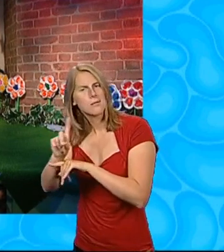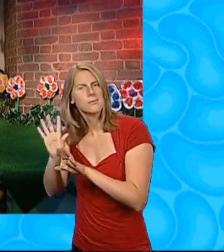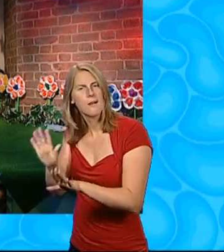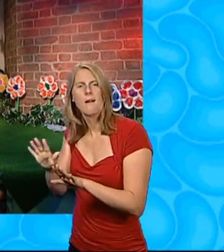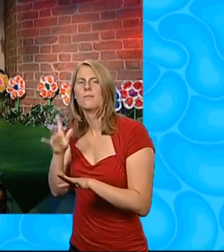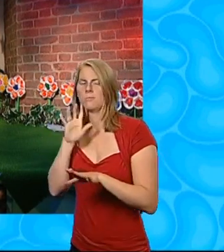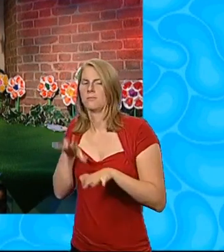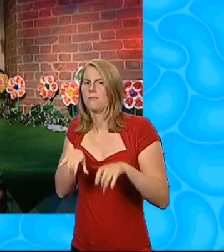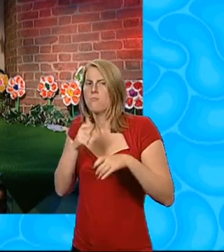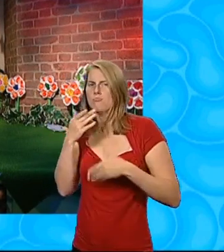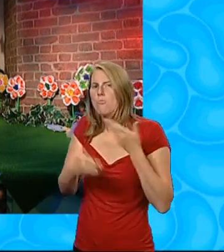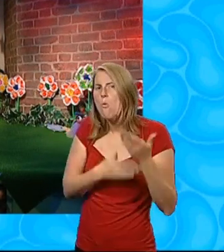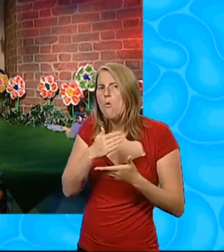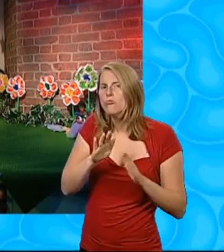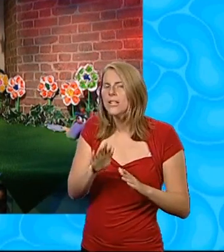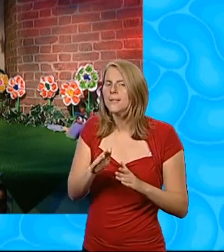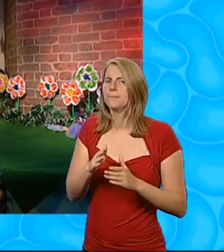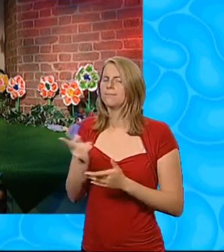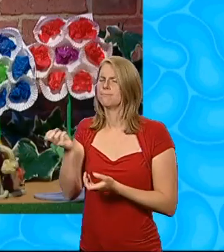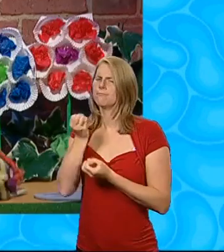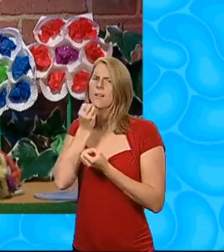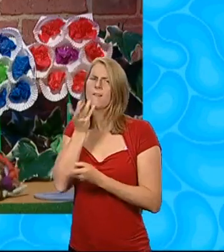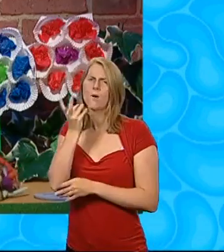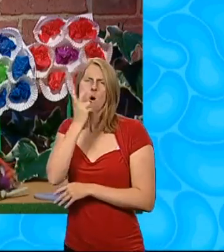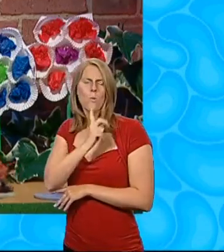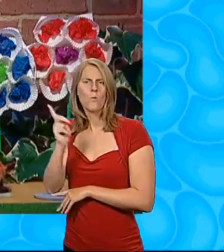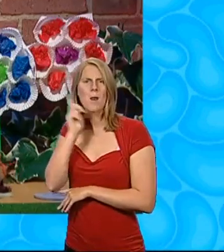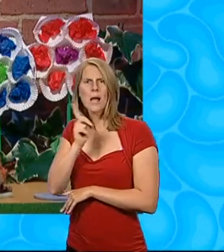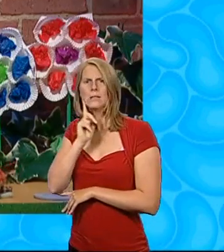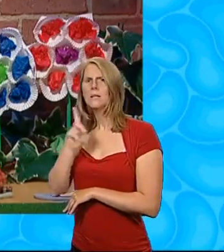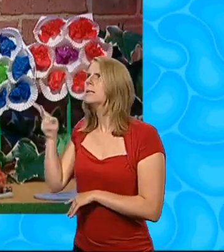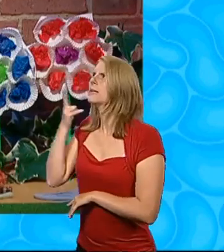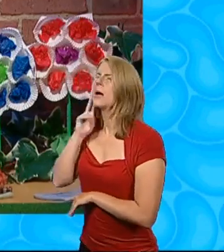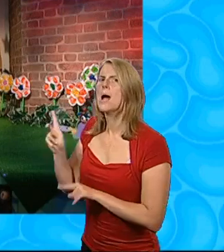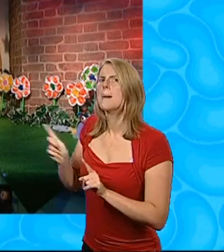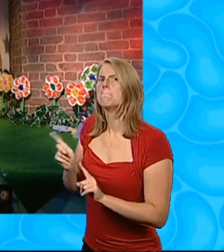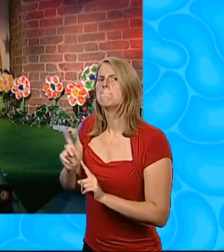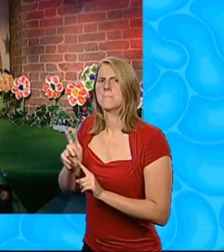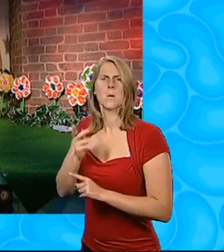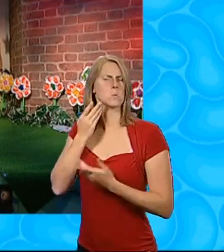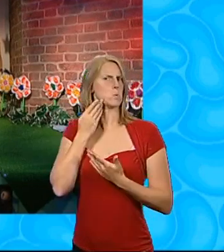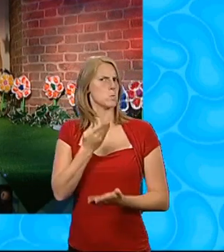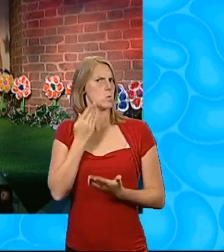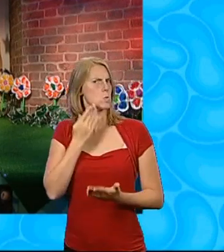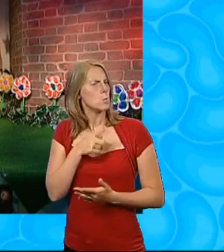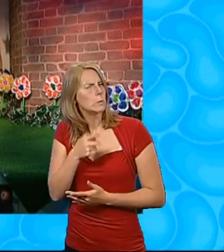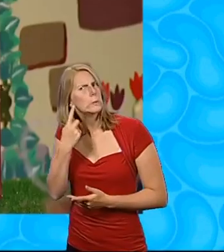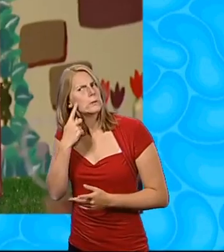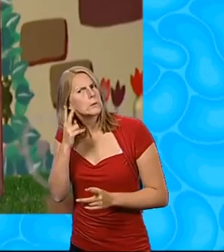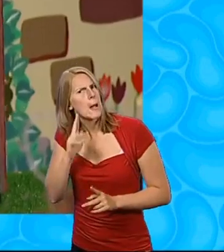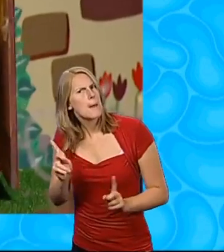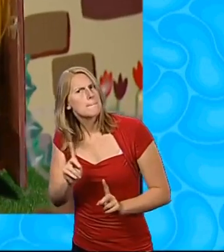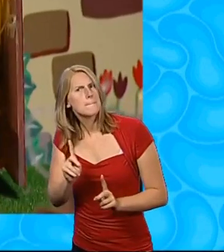Okay. This is a story about a lovely little old lady. Oh, what was she called? Oh, I don't know what she was called. What are you called,